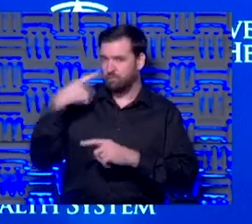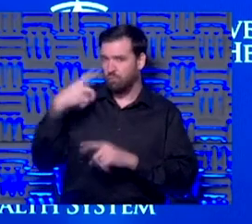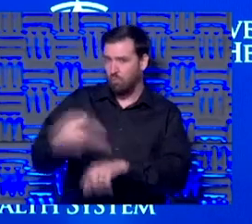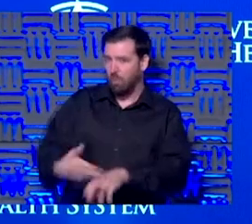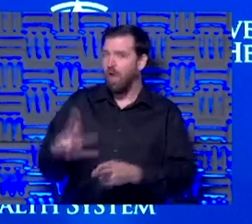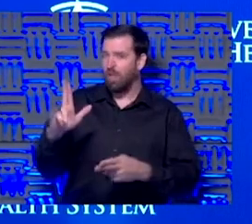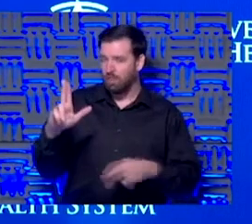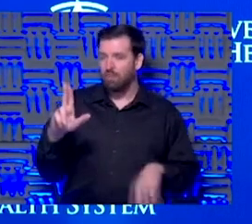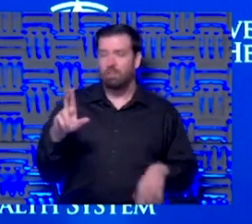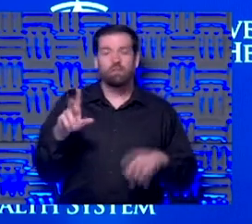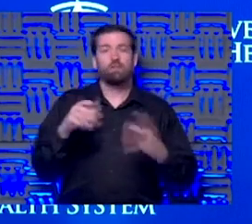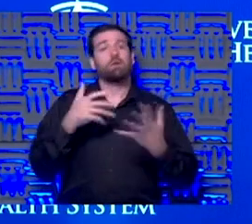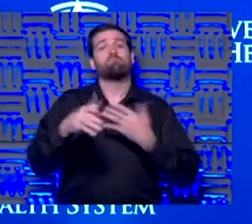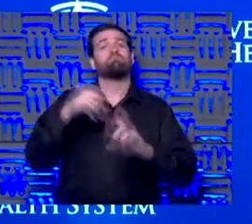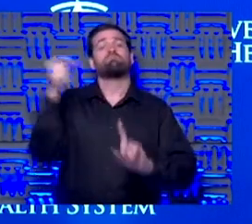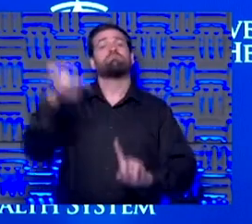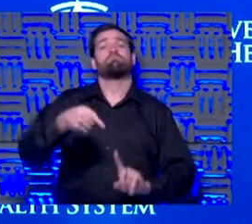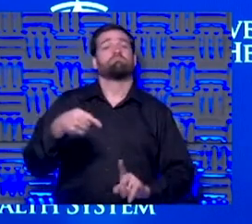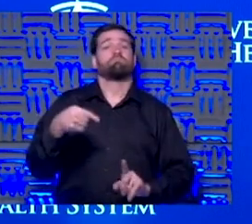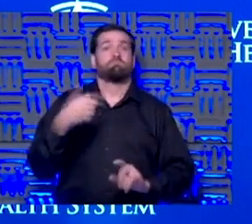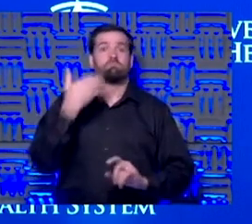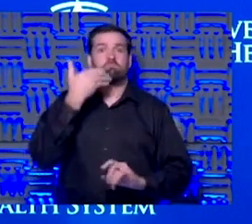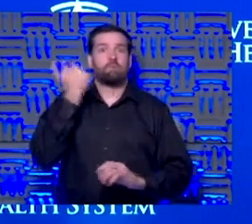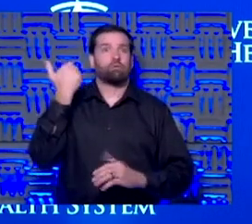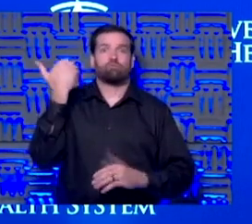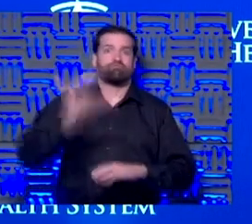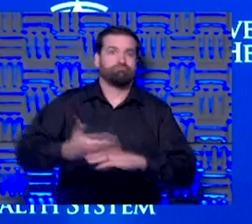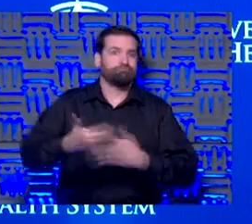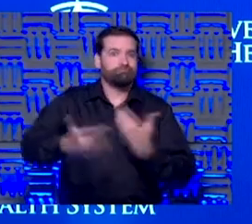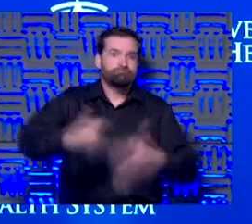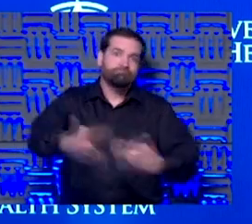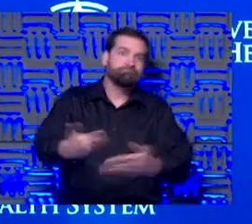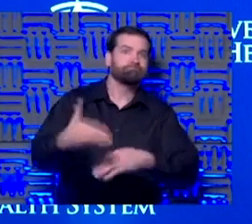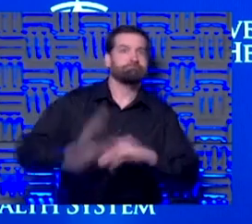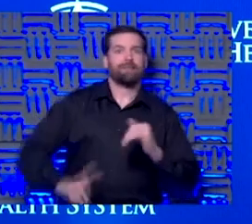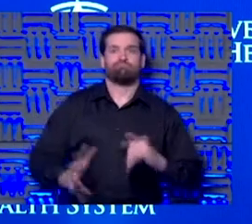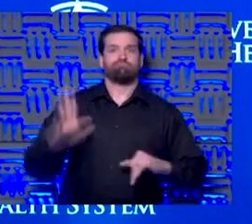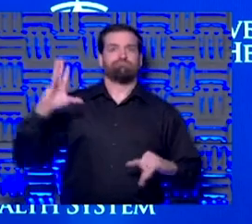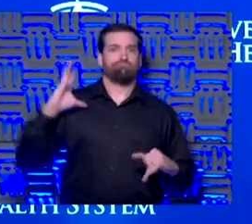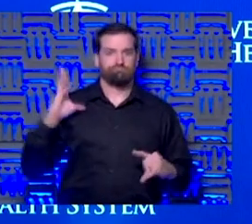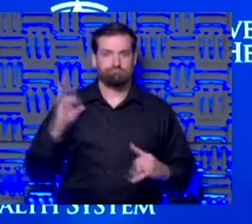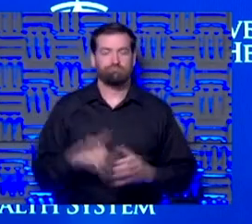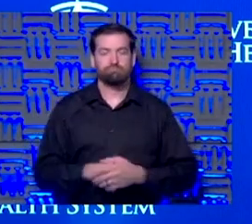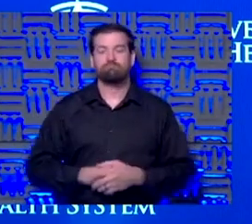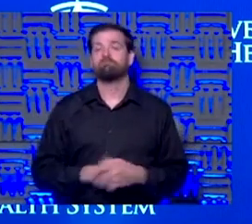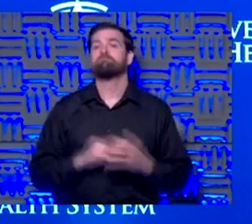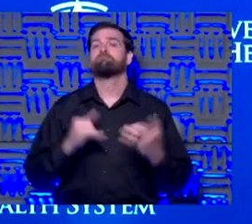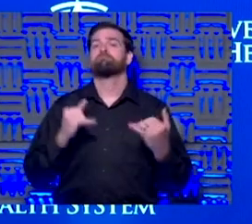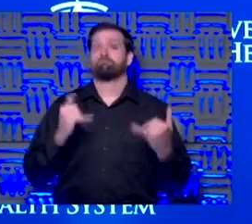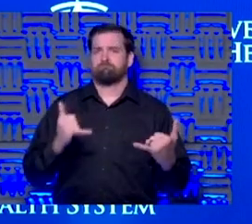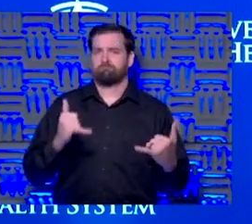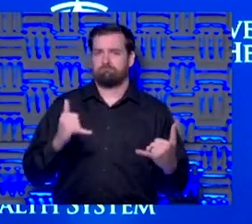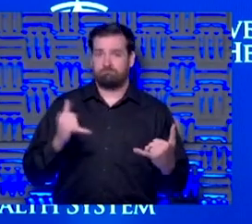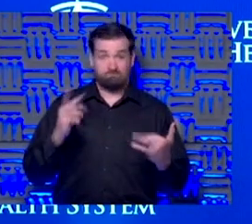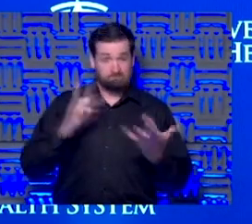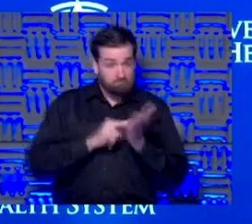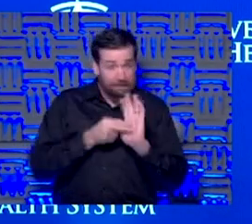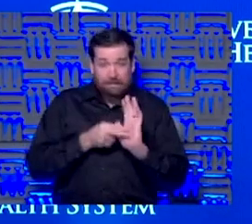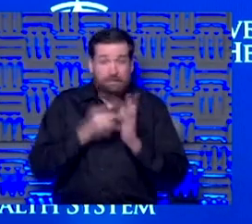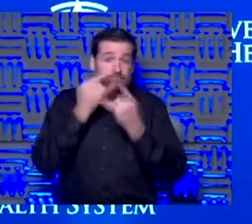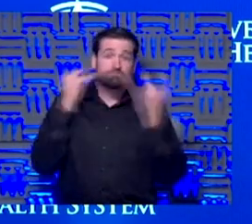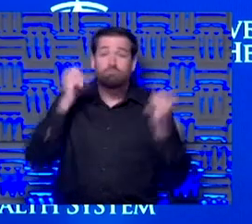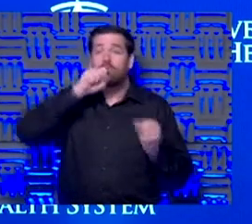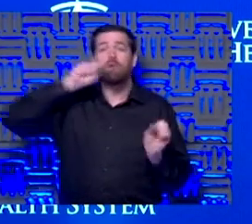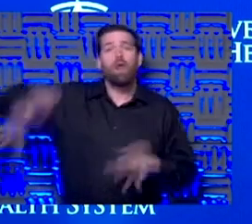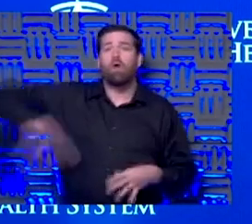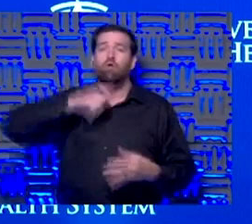But nevertheless, it's been a lot better ride than it was initially around that. Mm-hmm. Having said that, doesn't mean you should take your masks